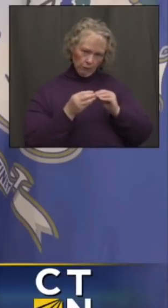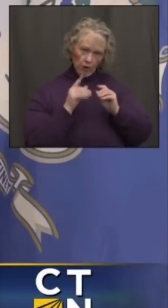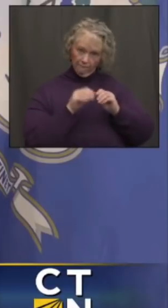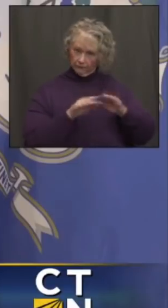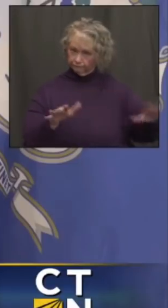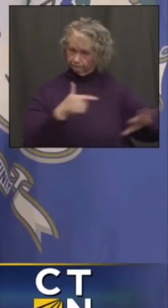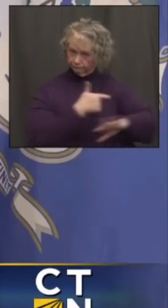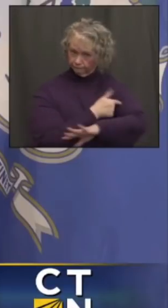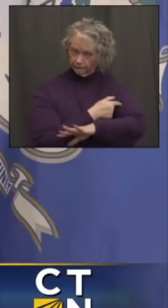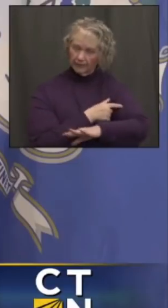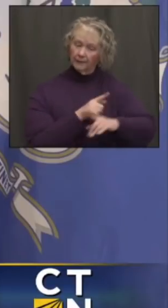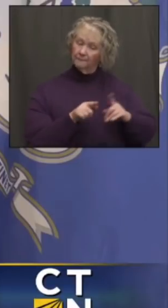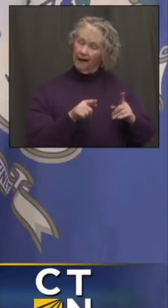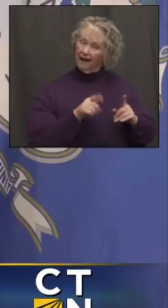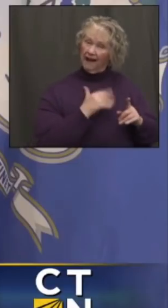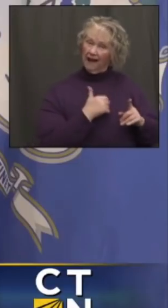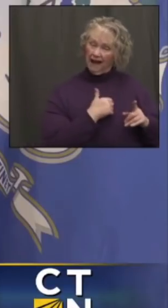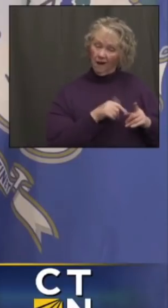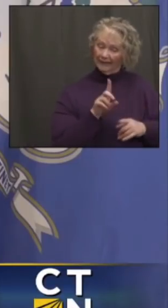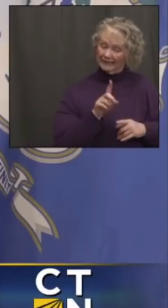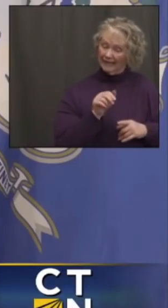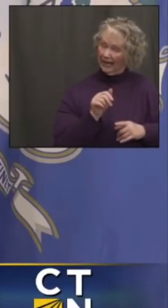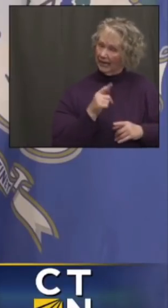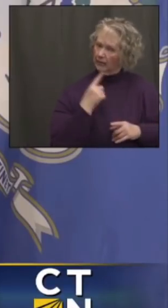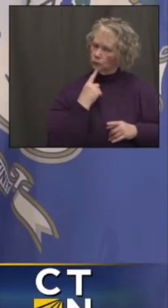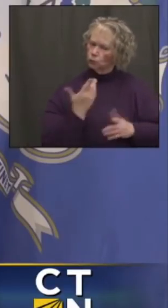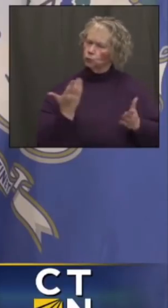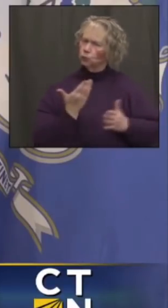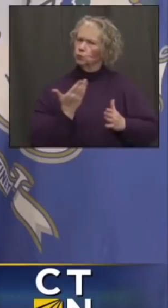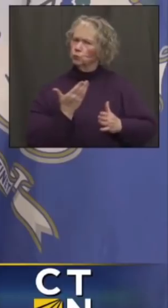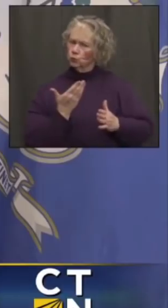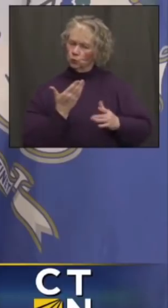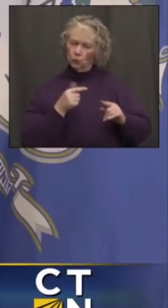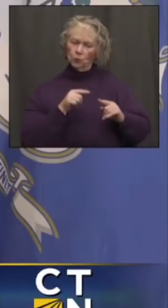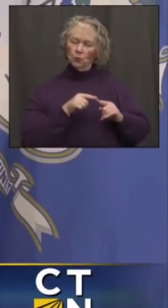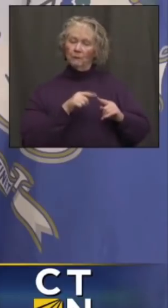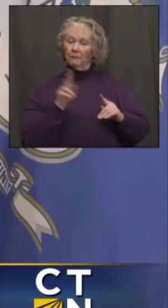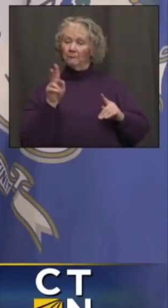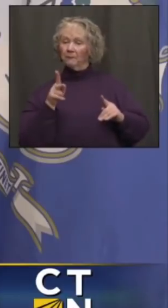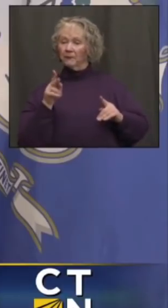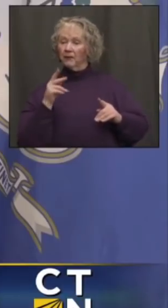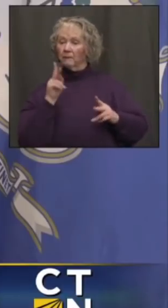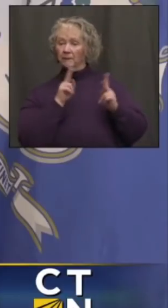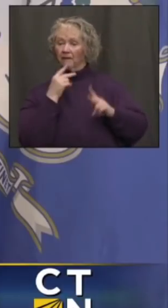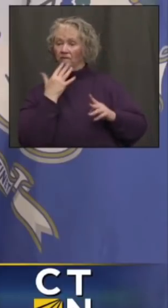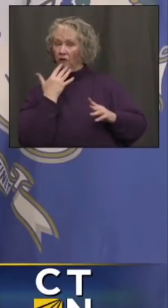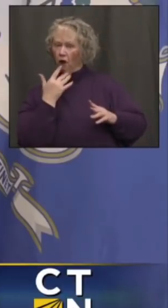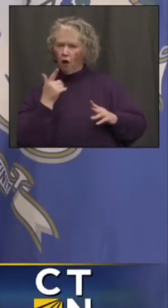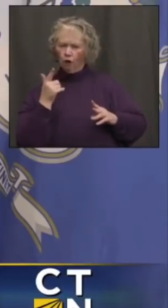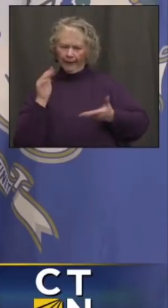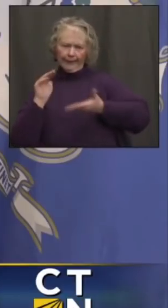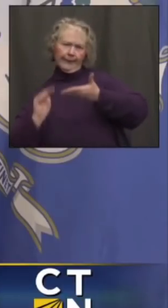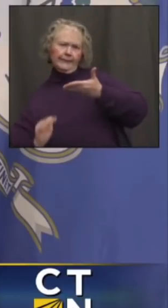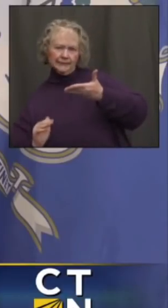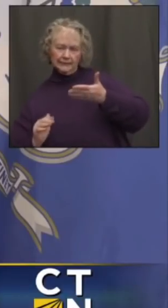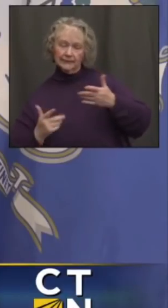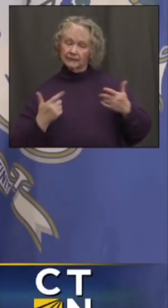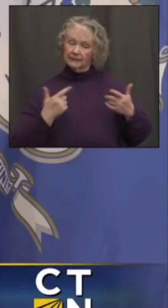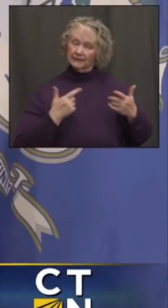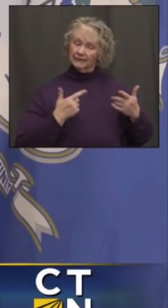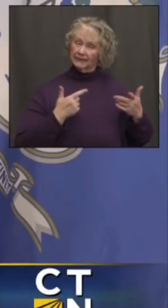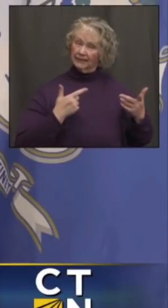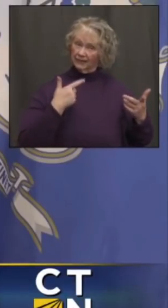And one of the things that you bring up, rightfully so, often is that Connecticut is among, the top in the country for total numbers of